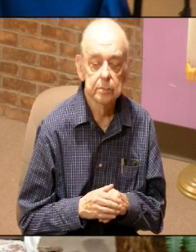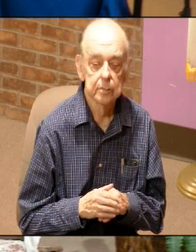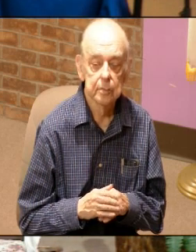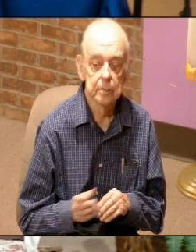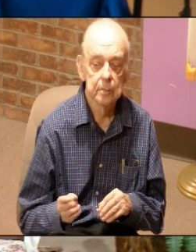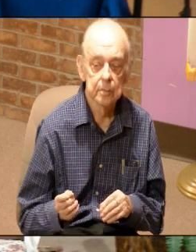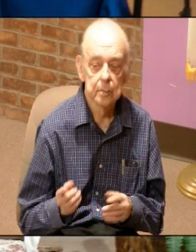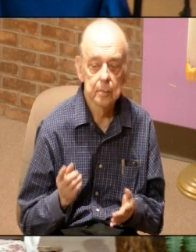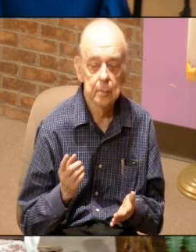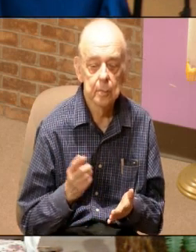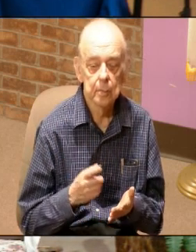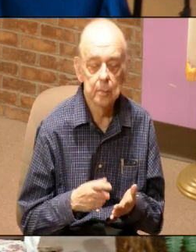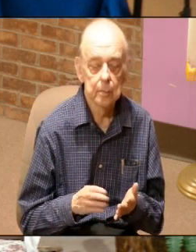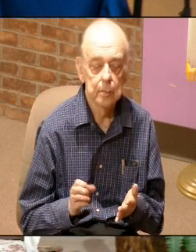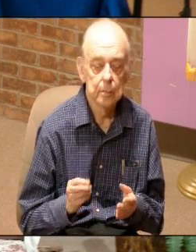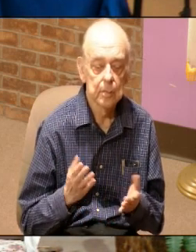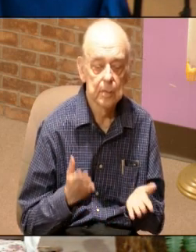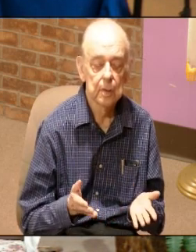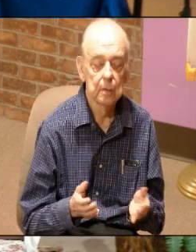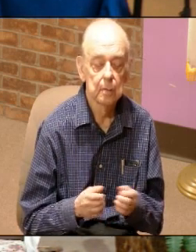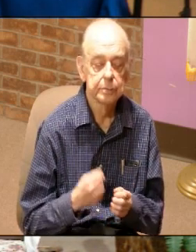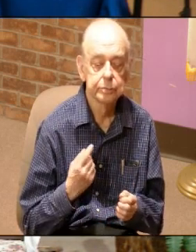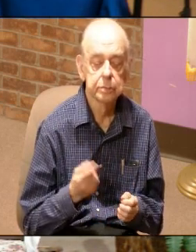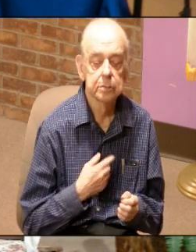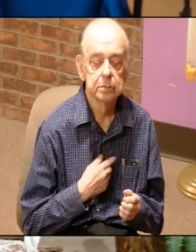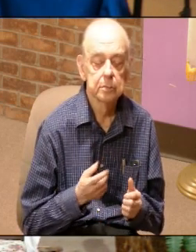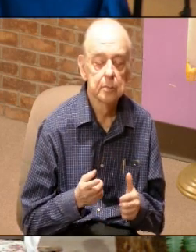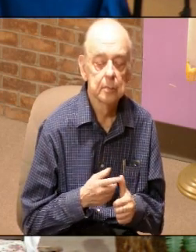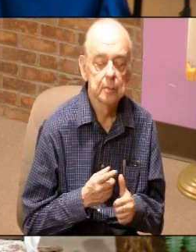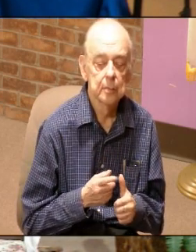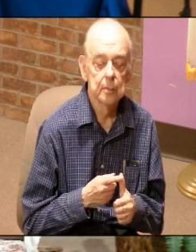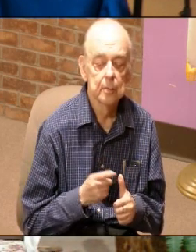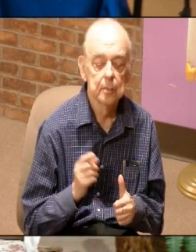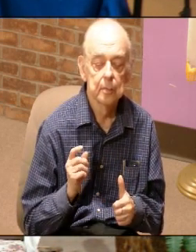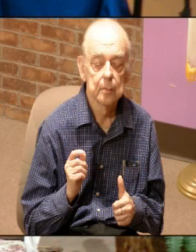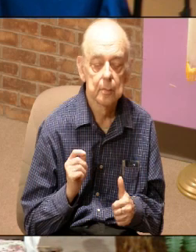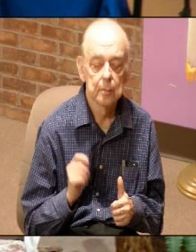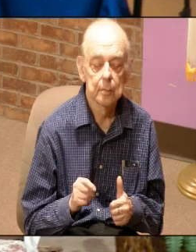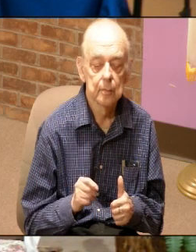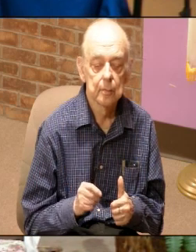and so what Jacobed leaves with us in this first point is this